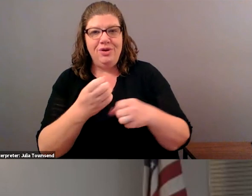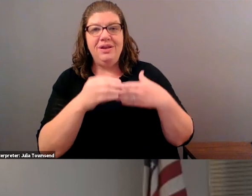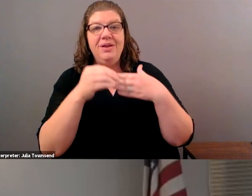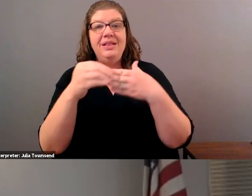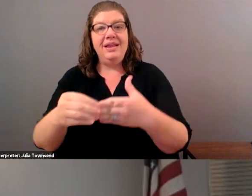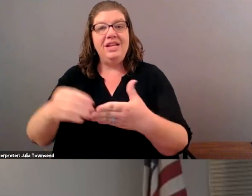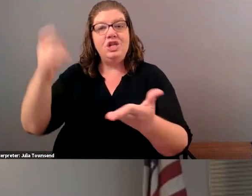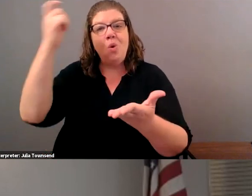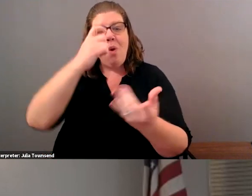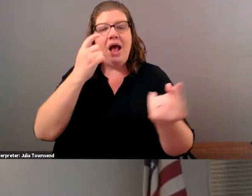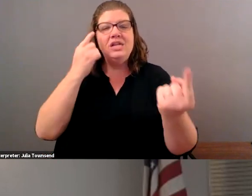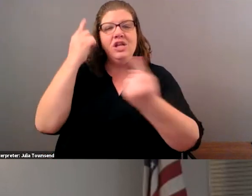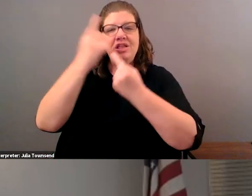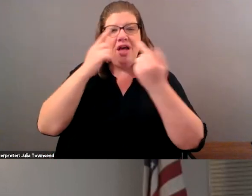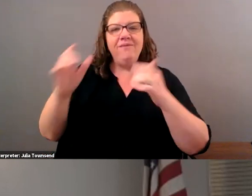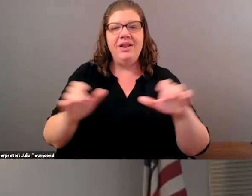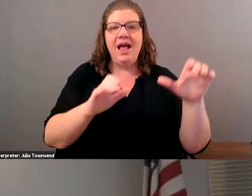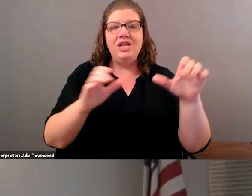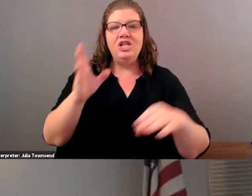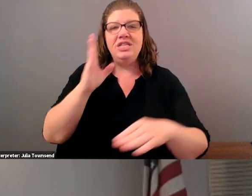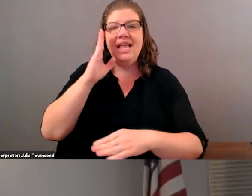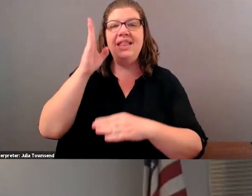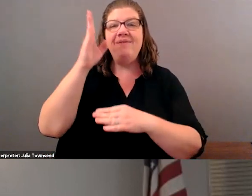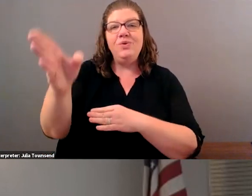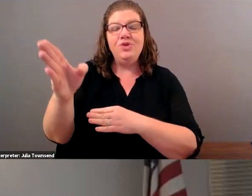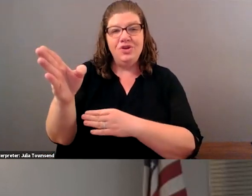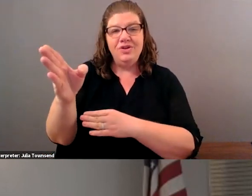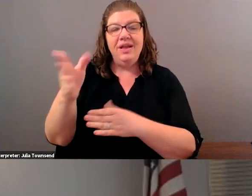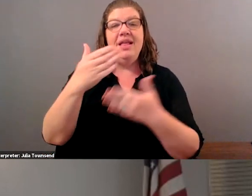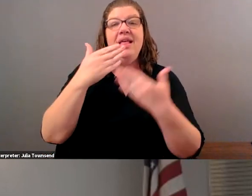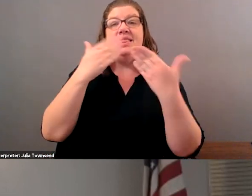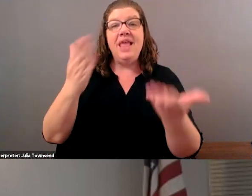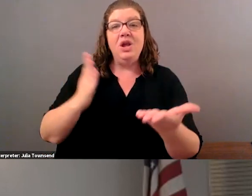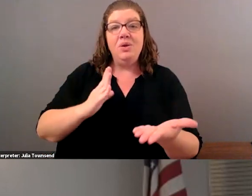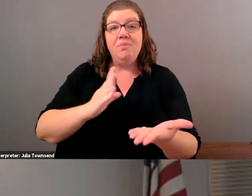and thoughtful actions in the future. Thank you, board.